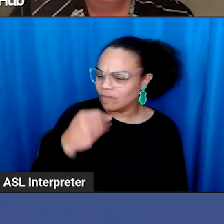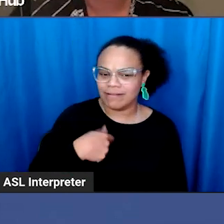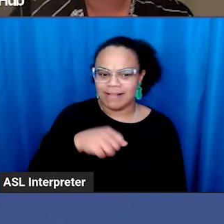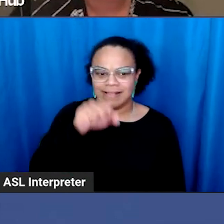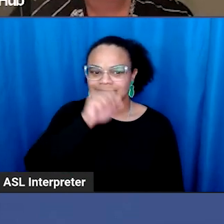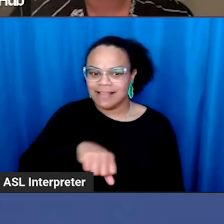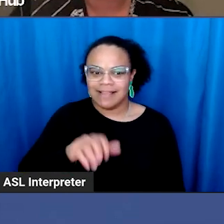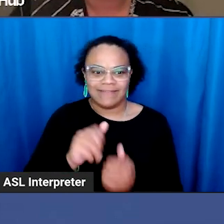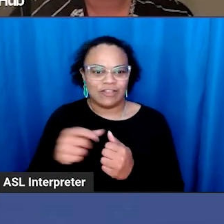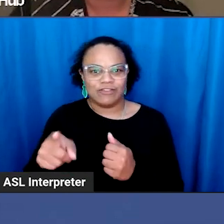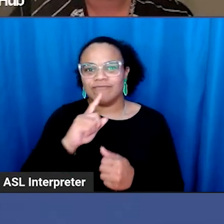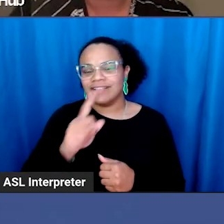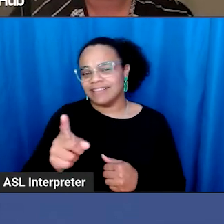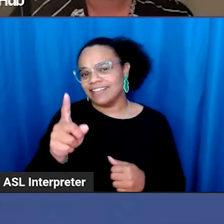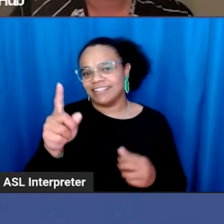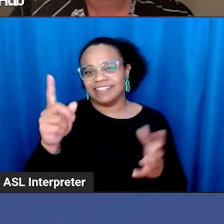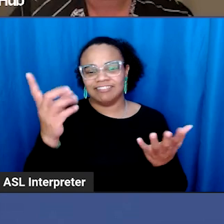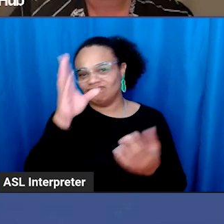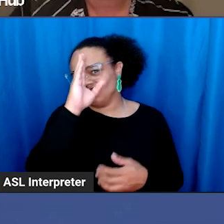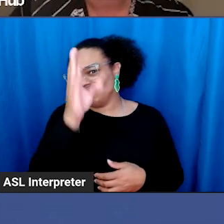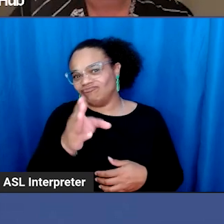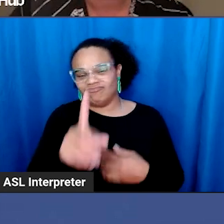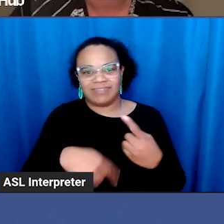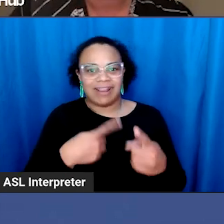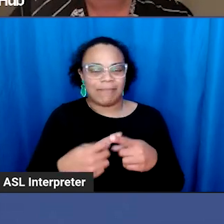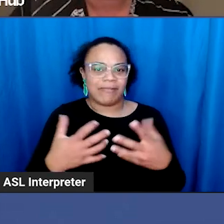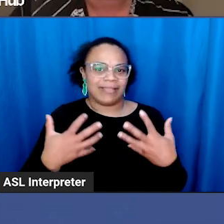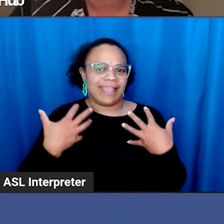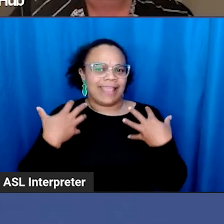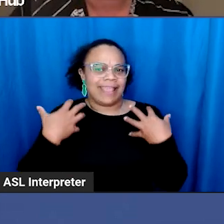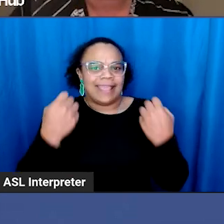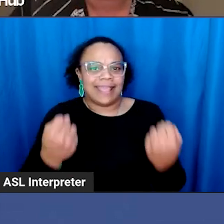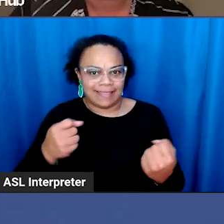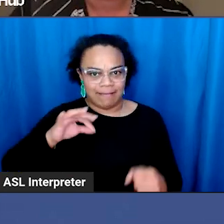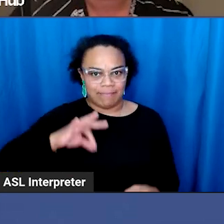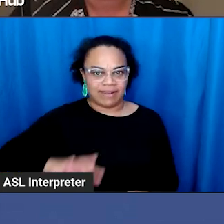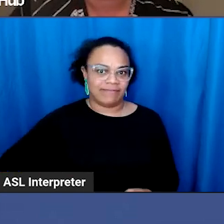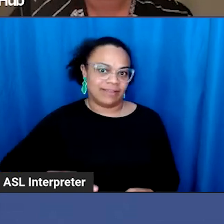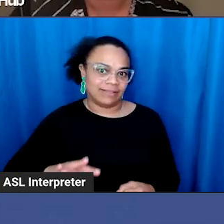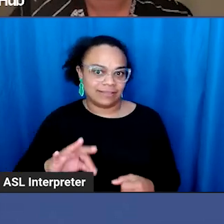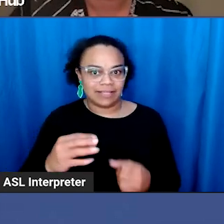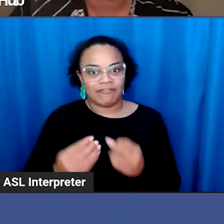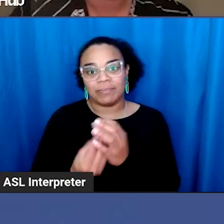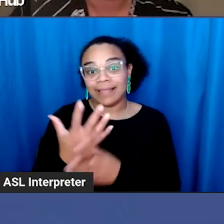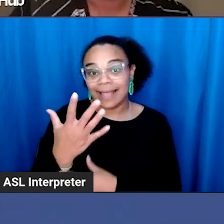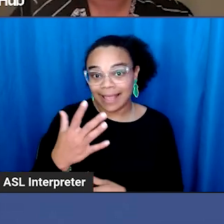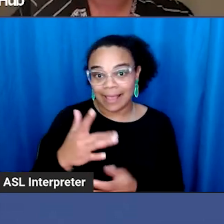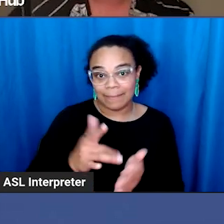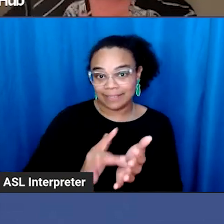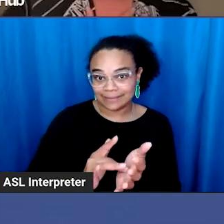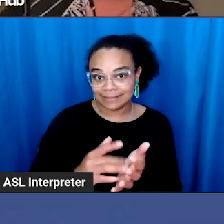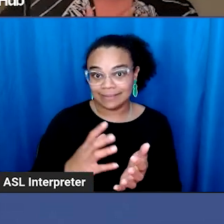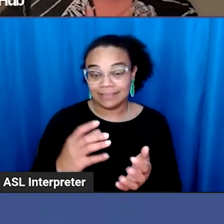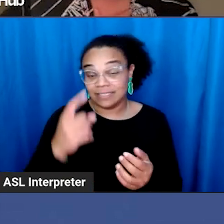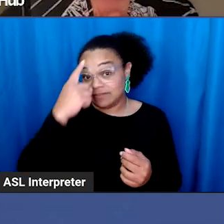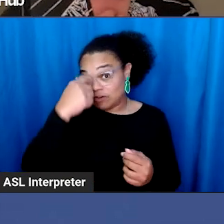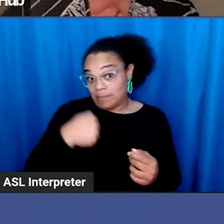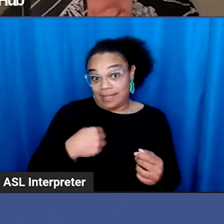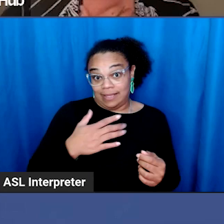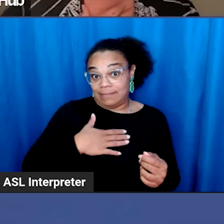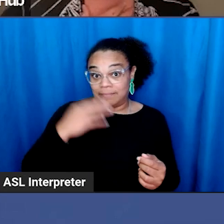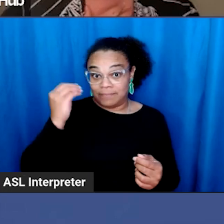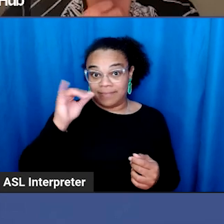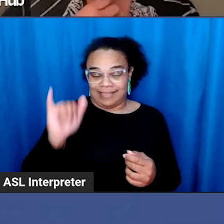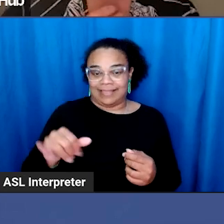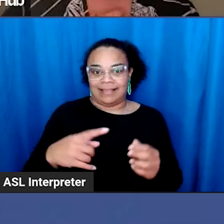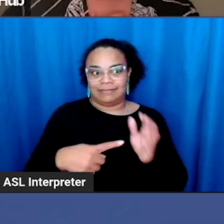just so overt about the healing benefits of plant medicines, and like to me that just